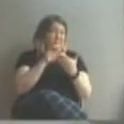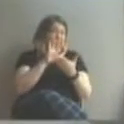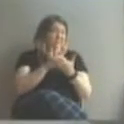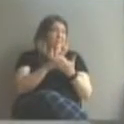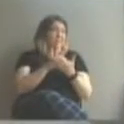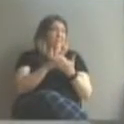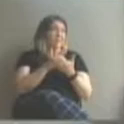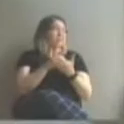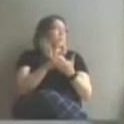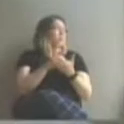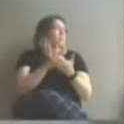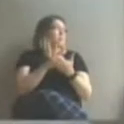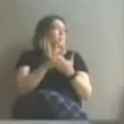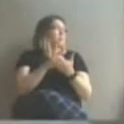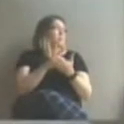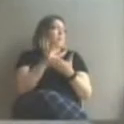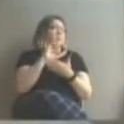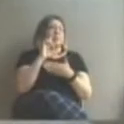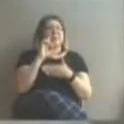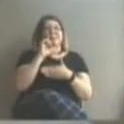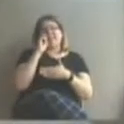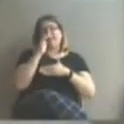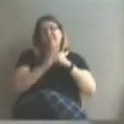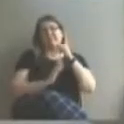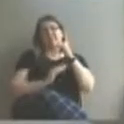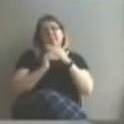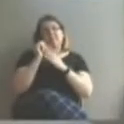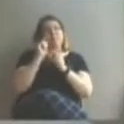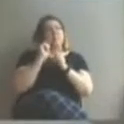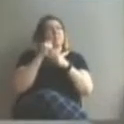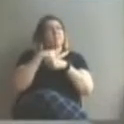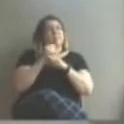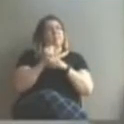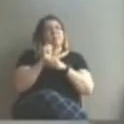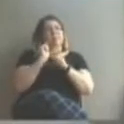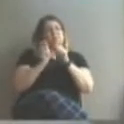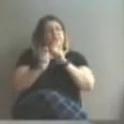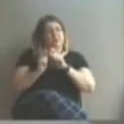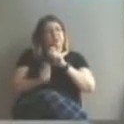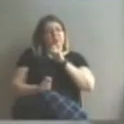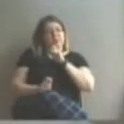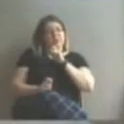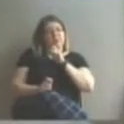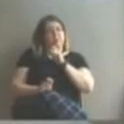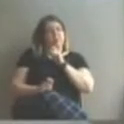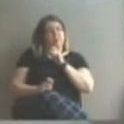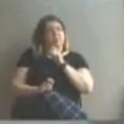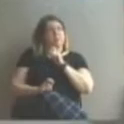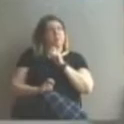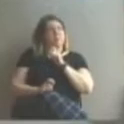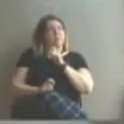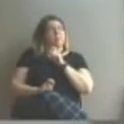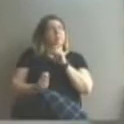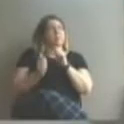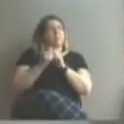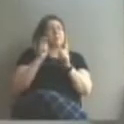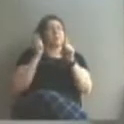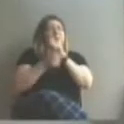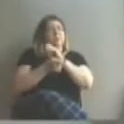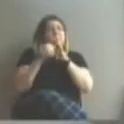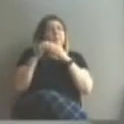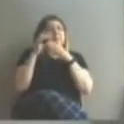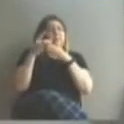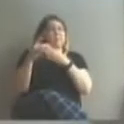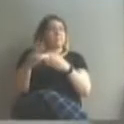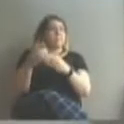Because it's very uncomfortable to make all these changes with a change in leadership, and we're going